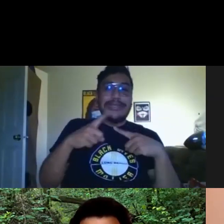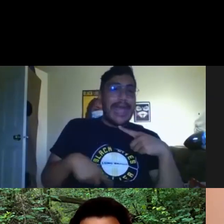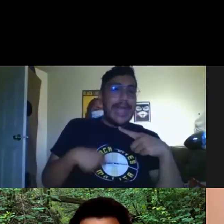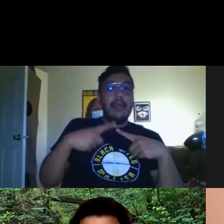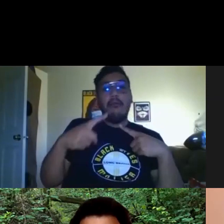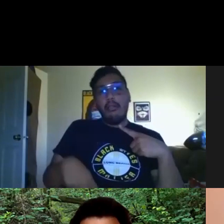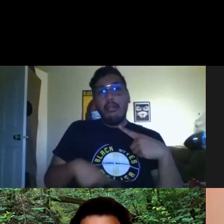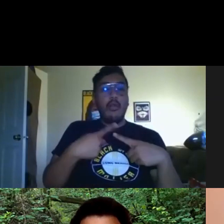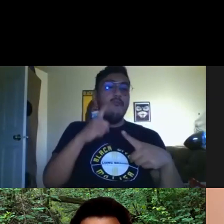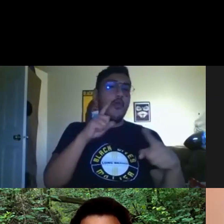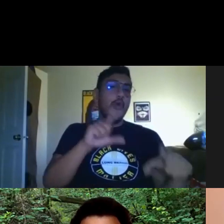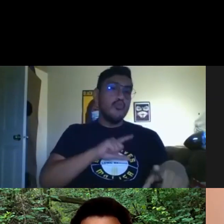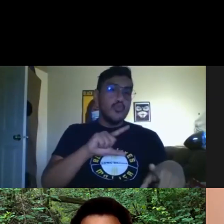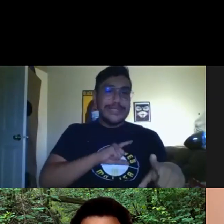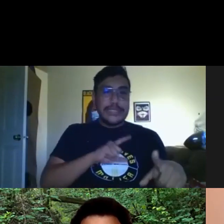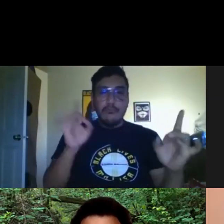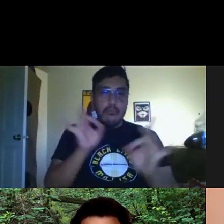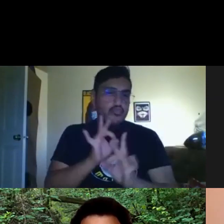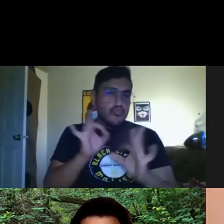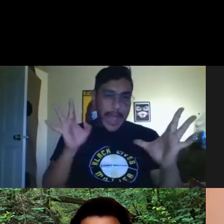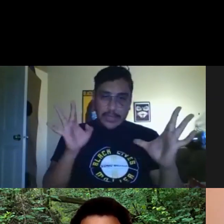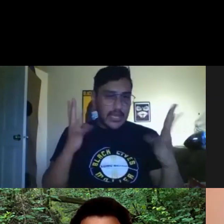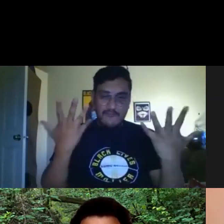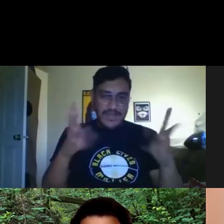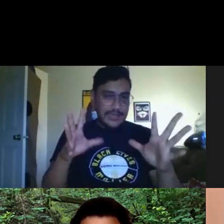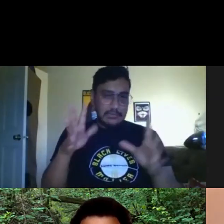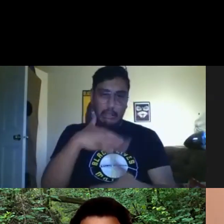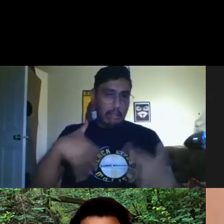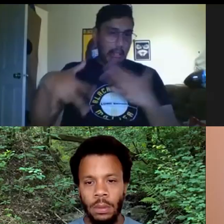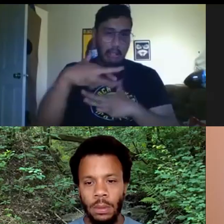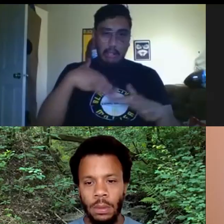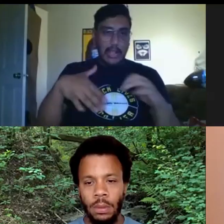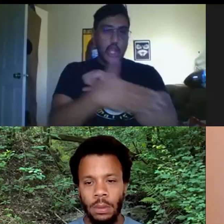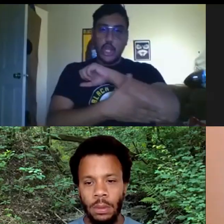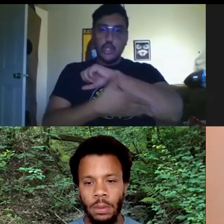police brutality that has existed in this country for far too long.